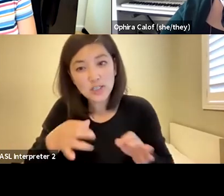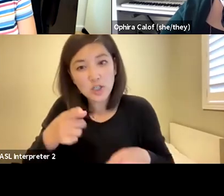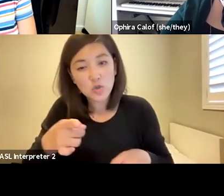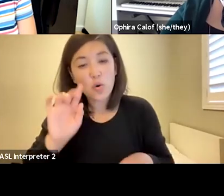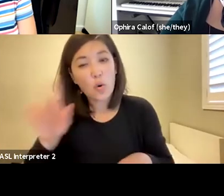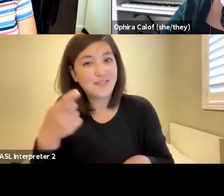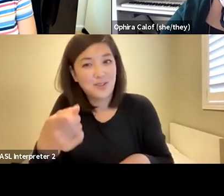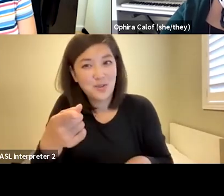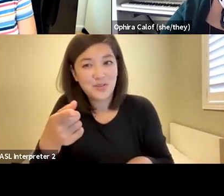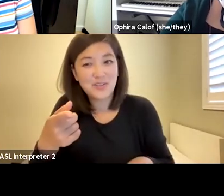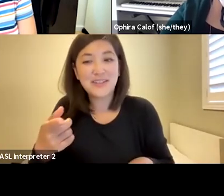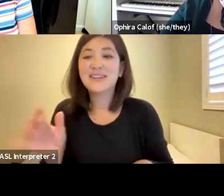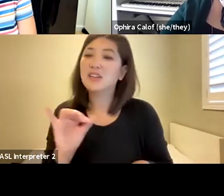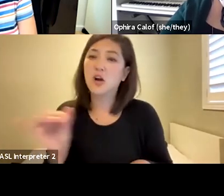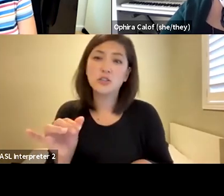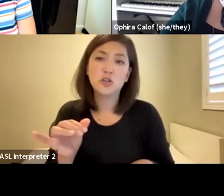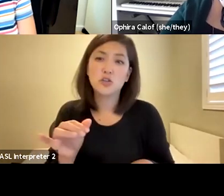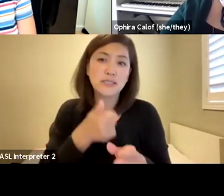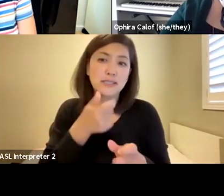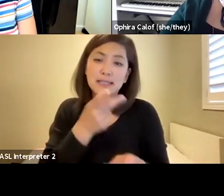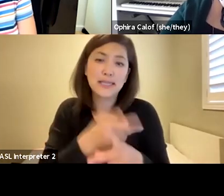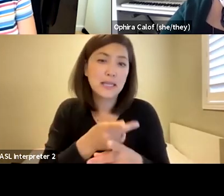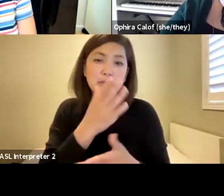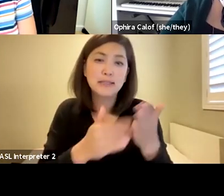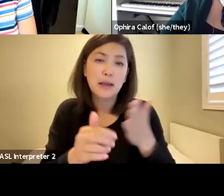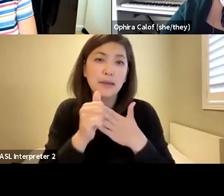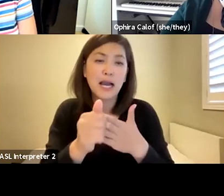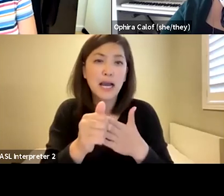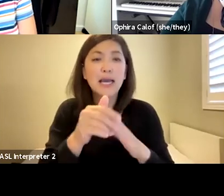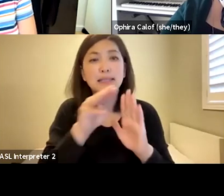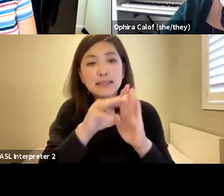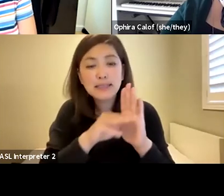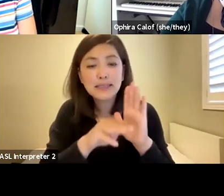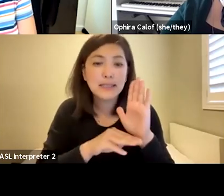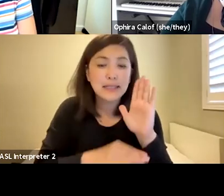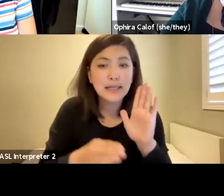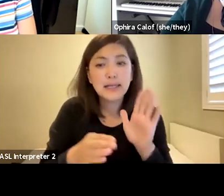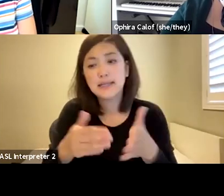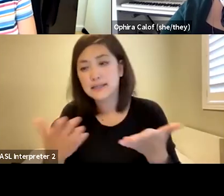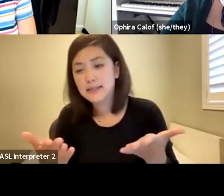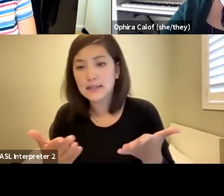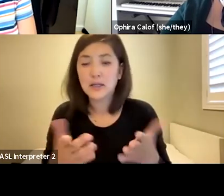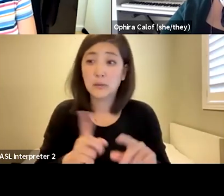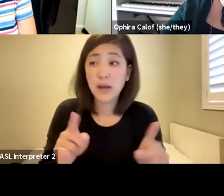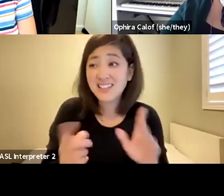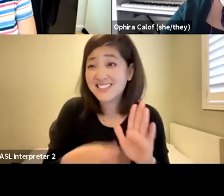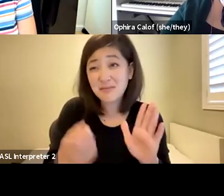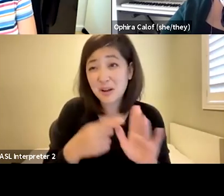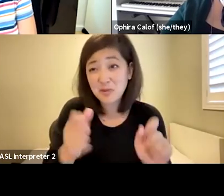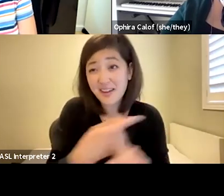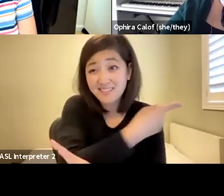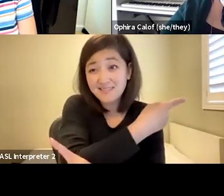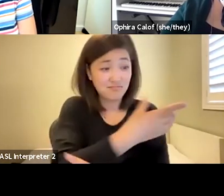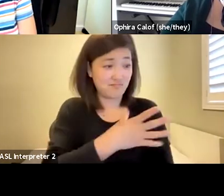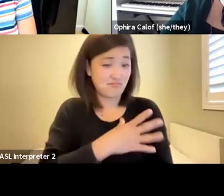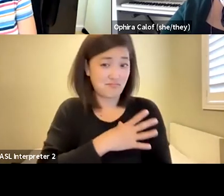just a guideline. I mean, some of the most imaginative films and shows out there have broken the mold, so to speak.